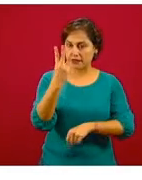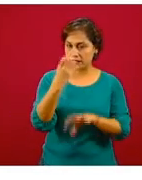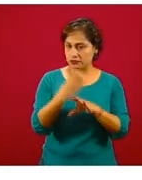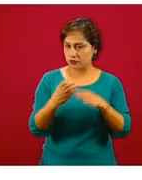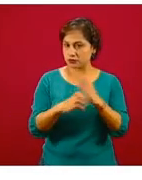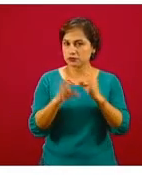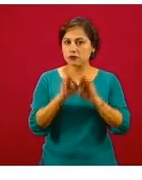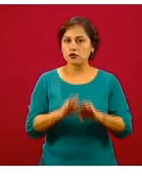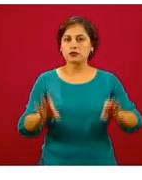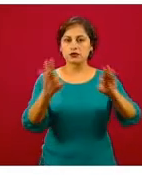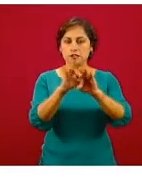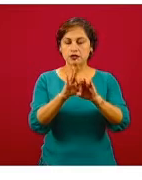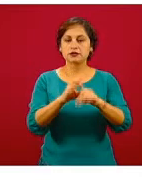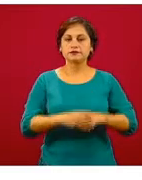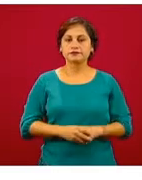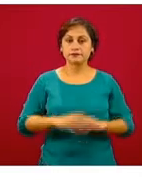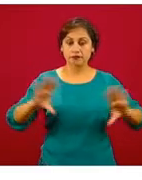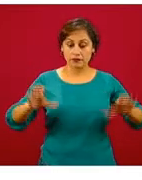lives. 3 facts.